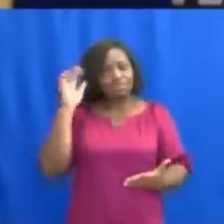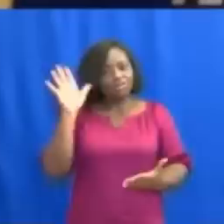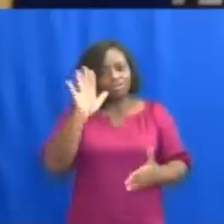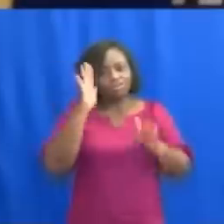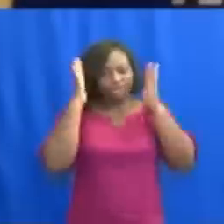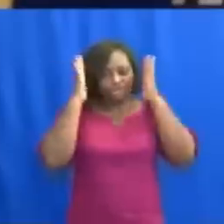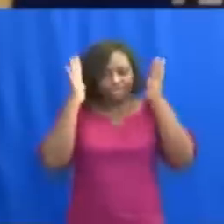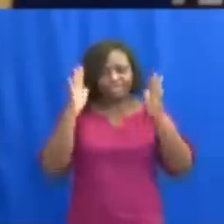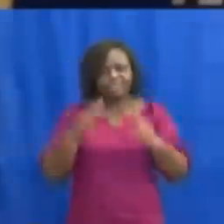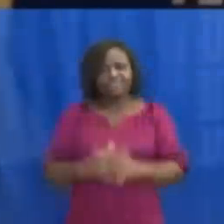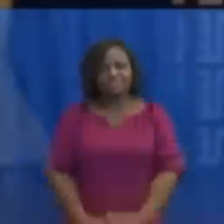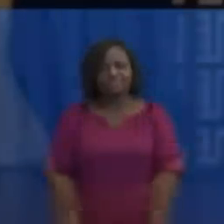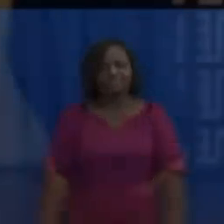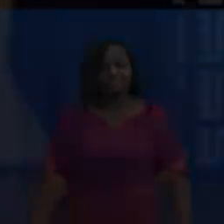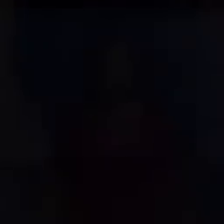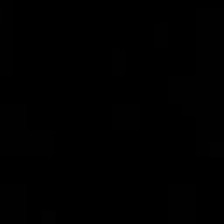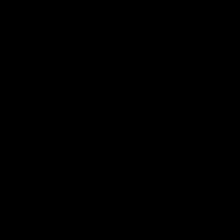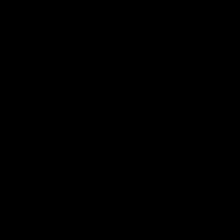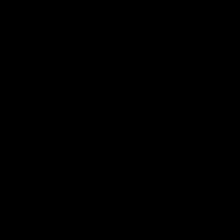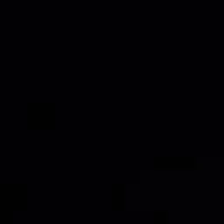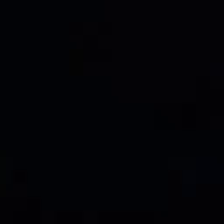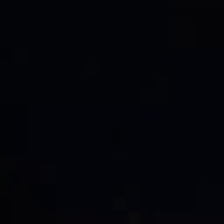attention.